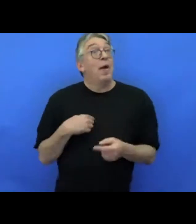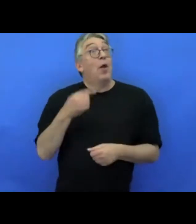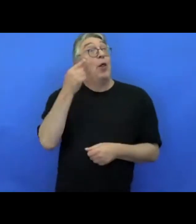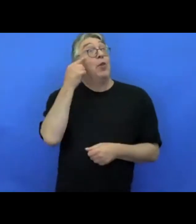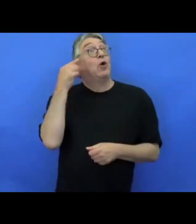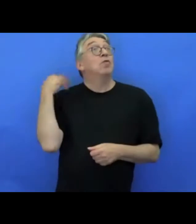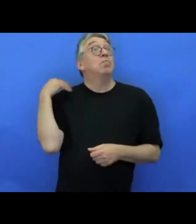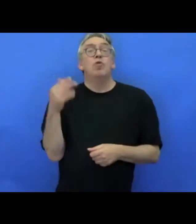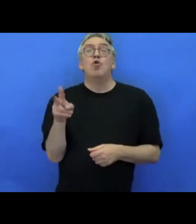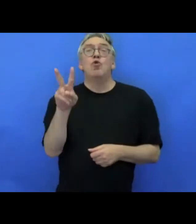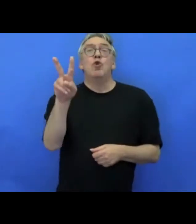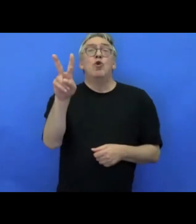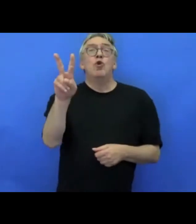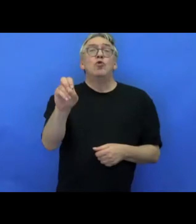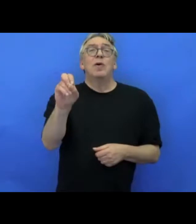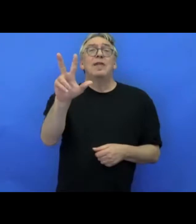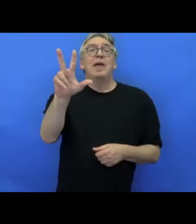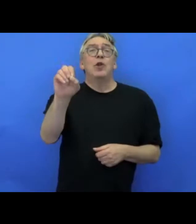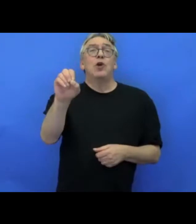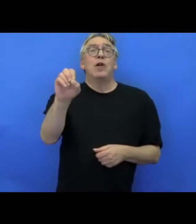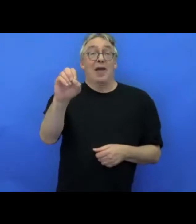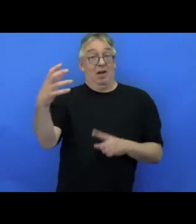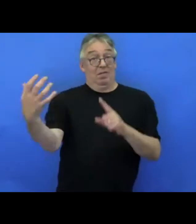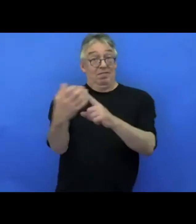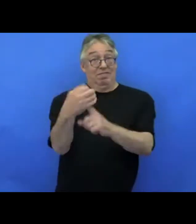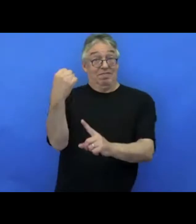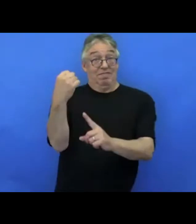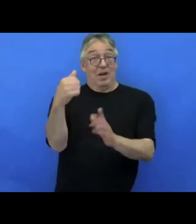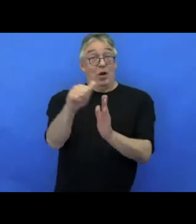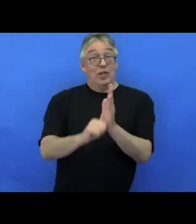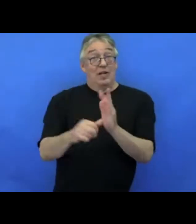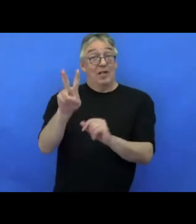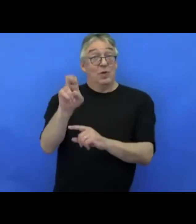2030 is impossible without us. We need to